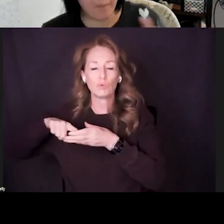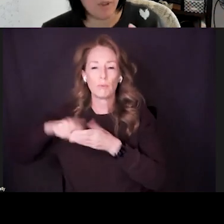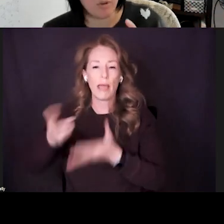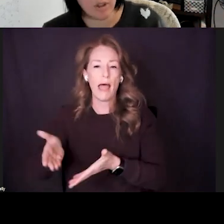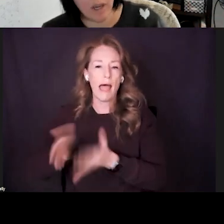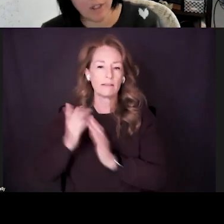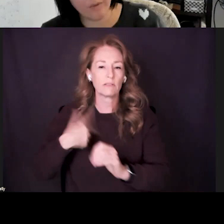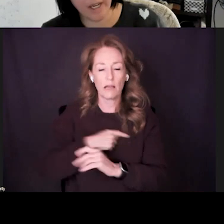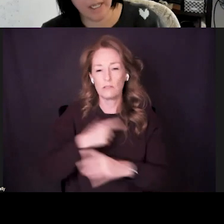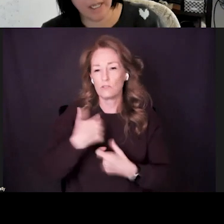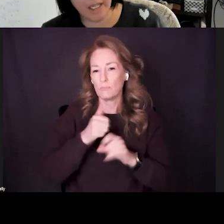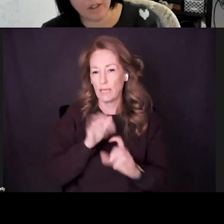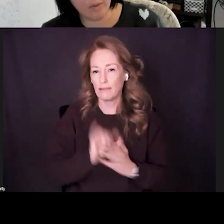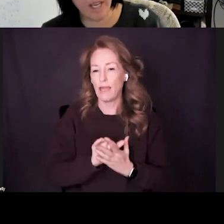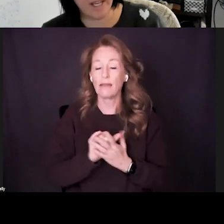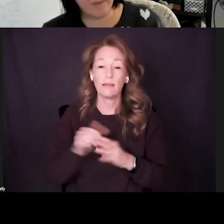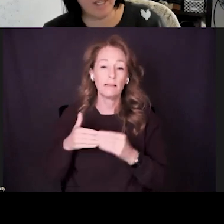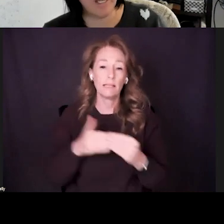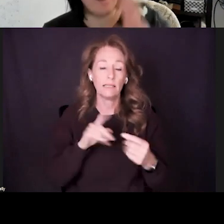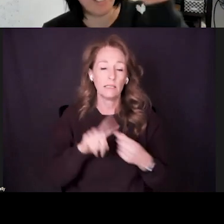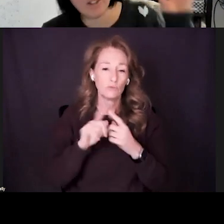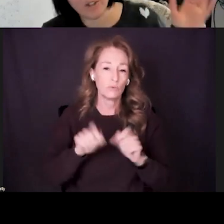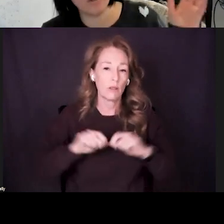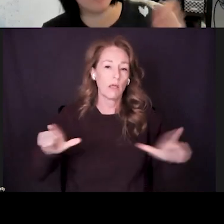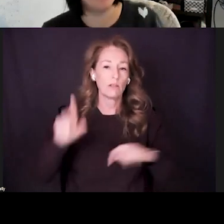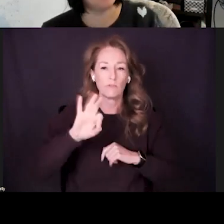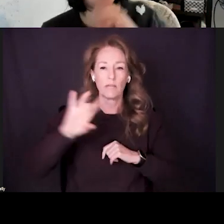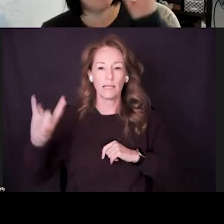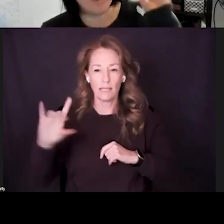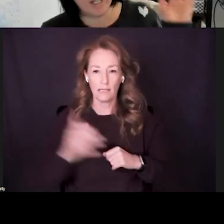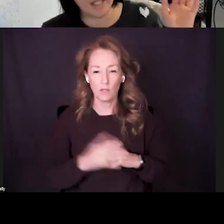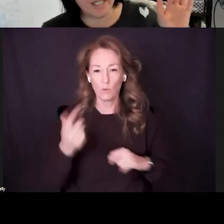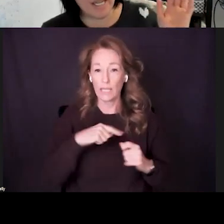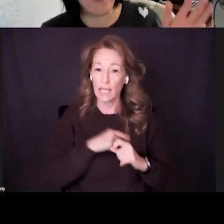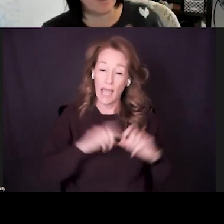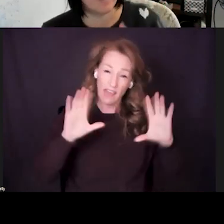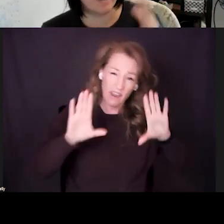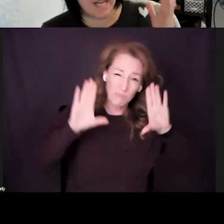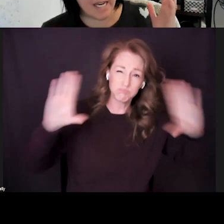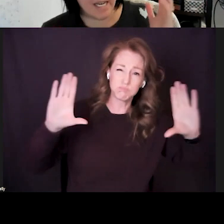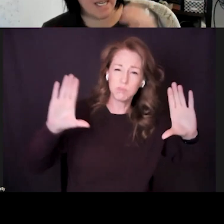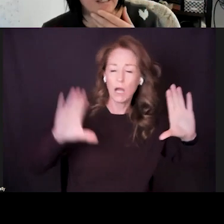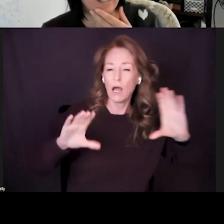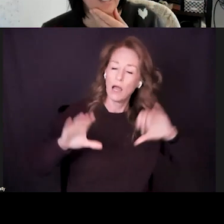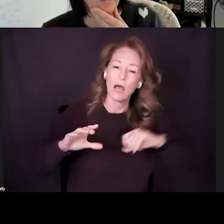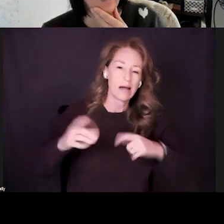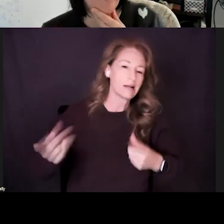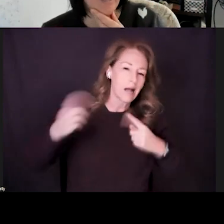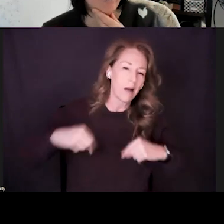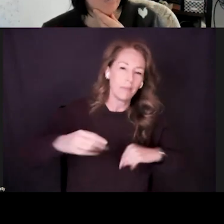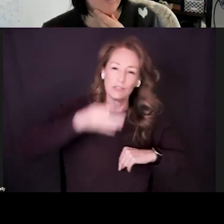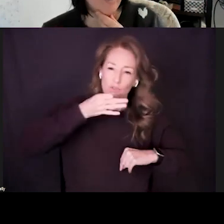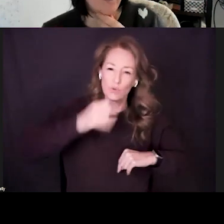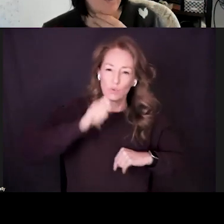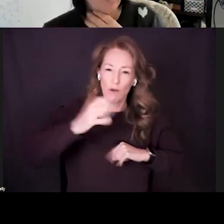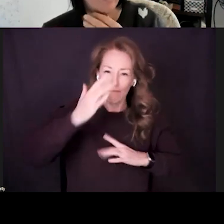leading up to the launch of 988. So we had a big coming soon. Don't forget this number, that's 988. I